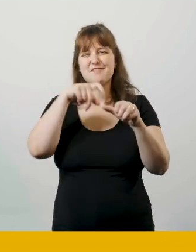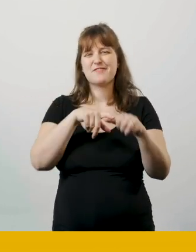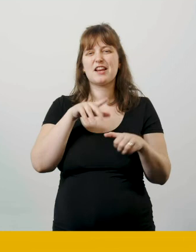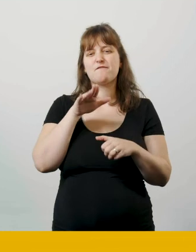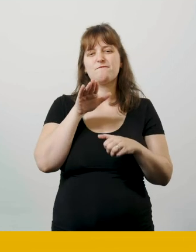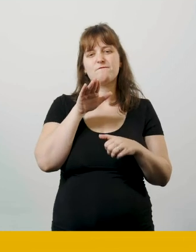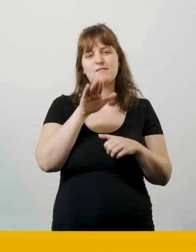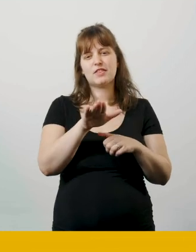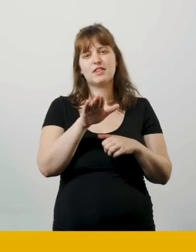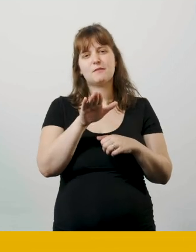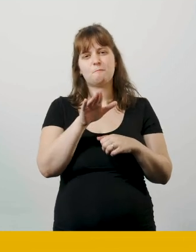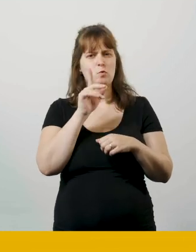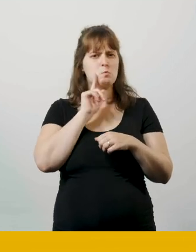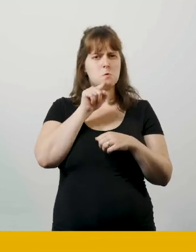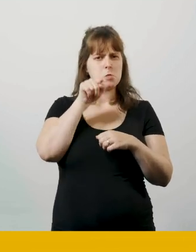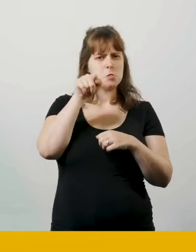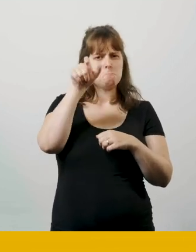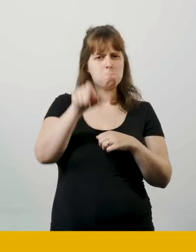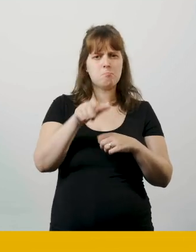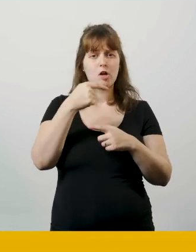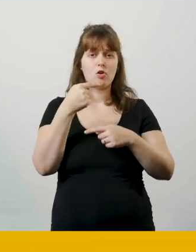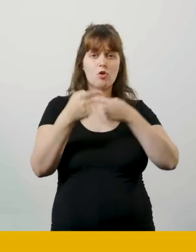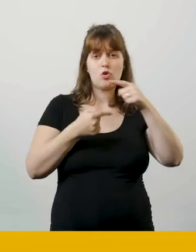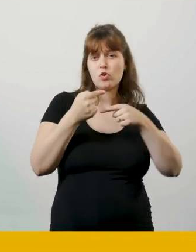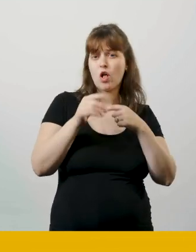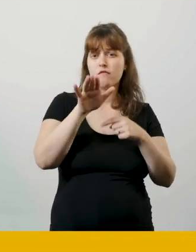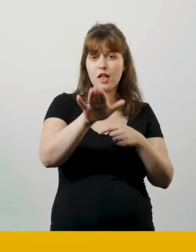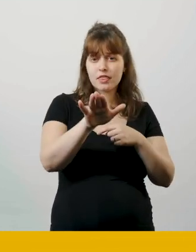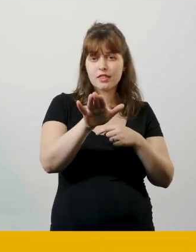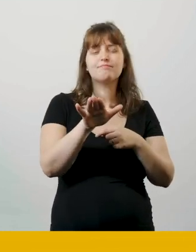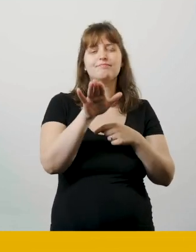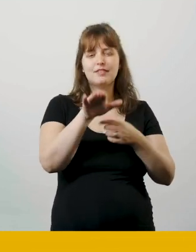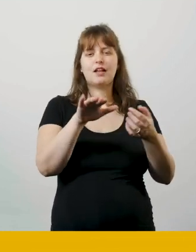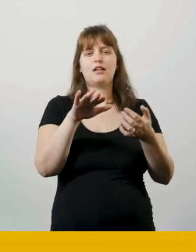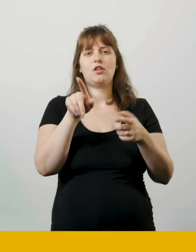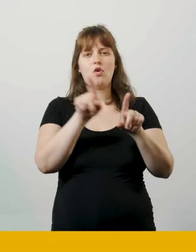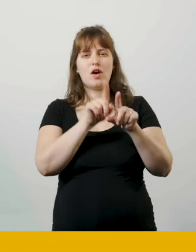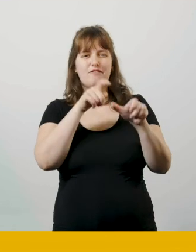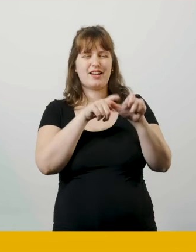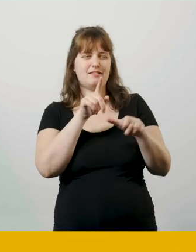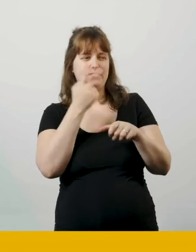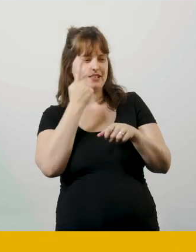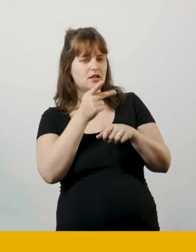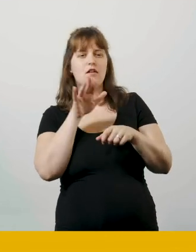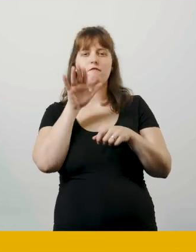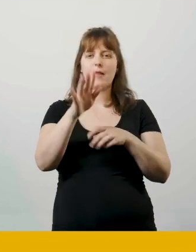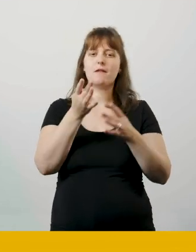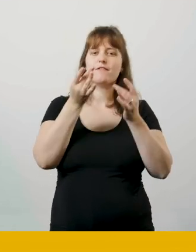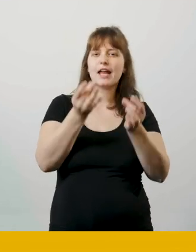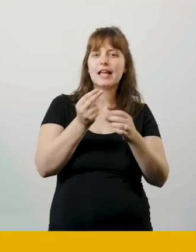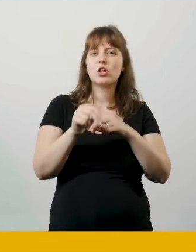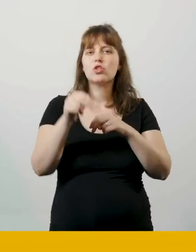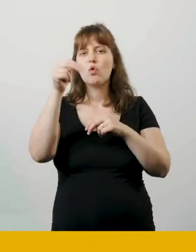in that moment, who you are and what is your role, your abilities, your necessities and aspirations will